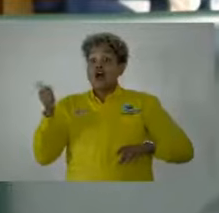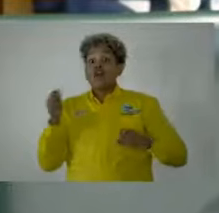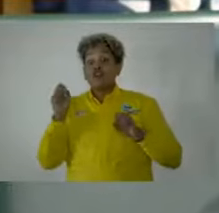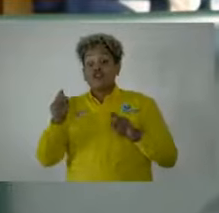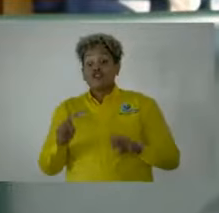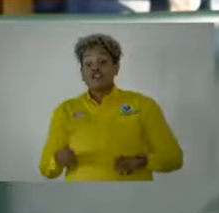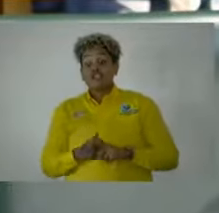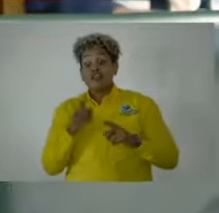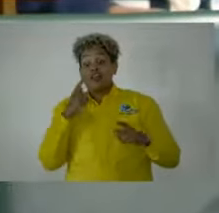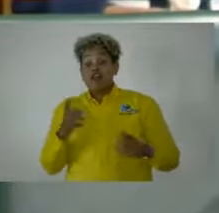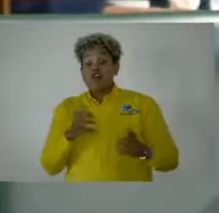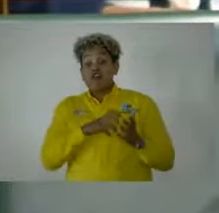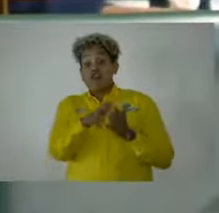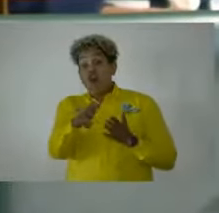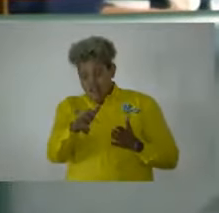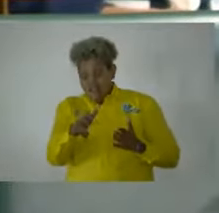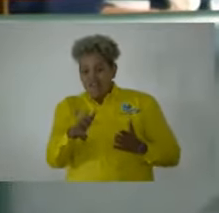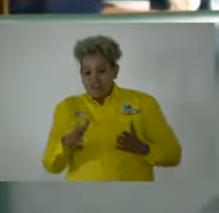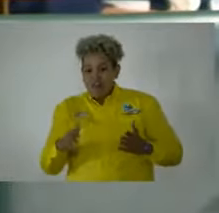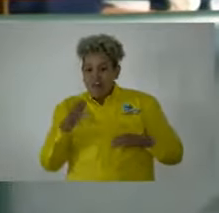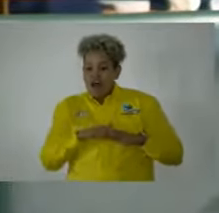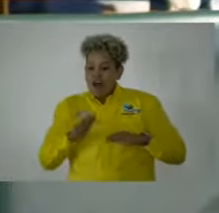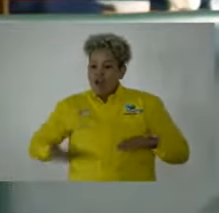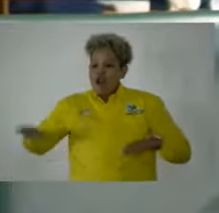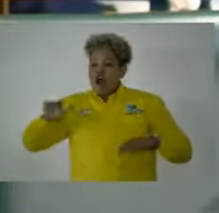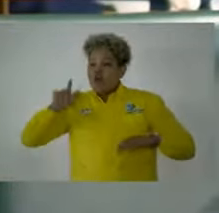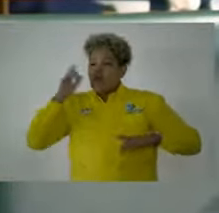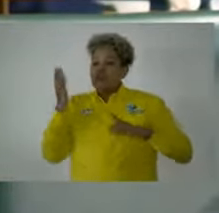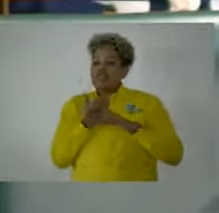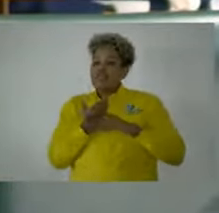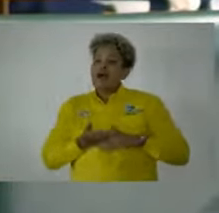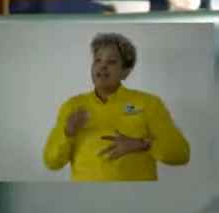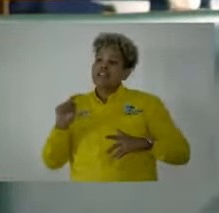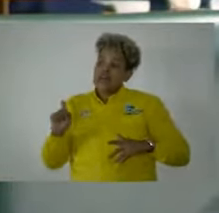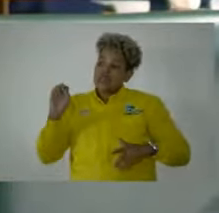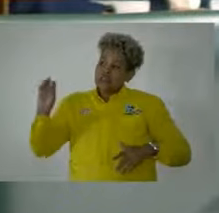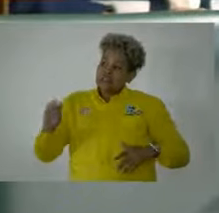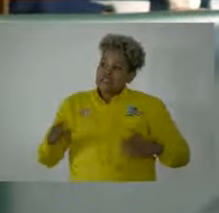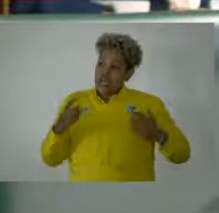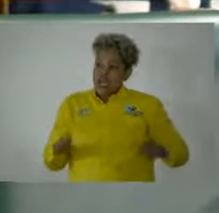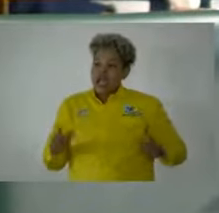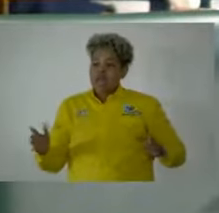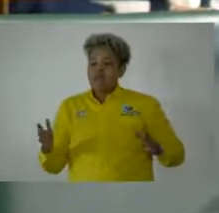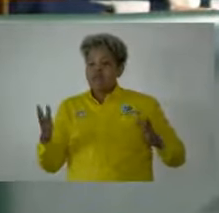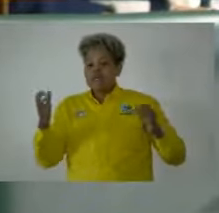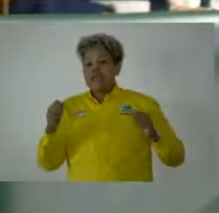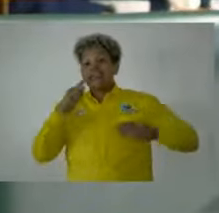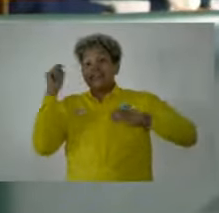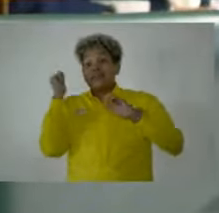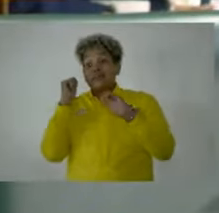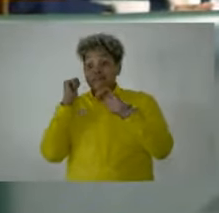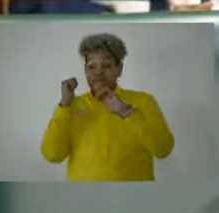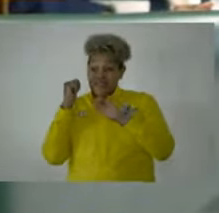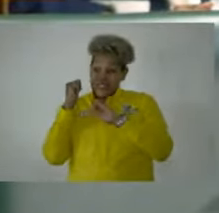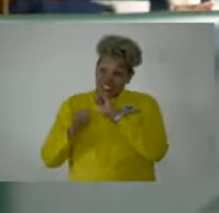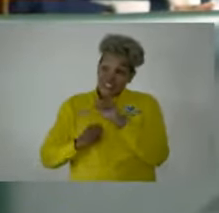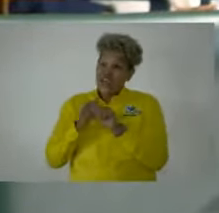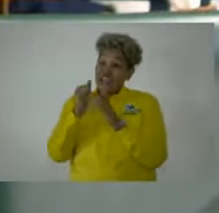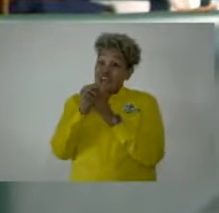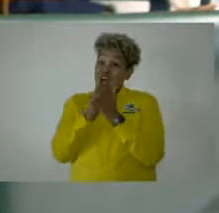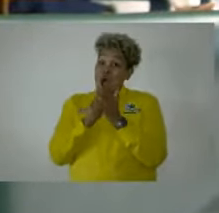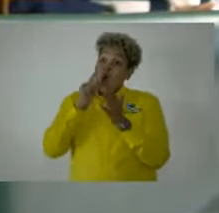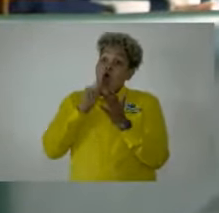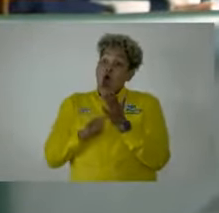returns is pretty rough on everyone who has to file their taxes. Getting the past year's accounts